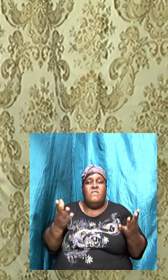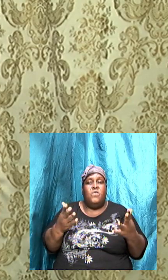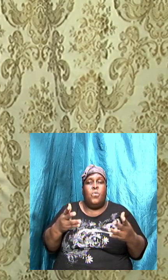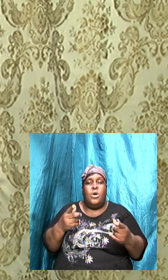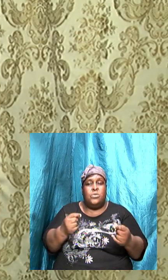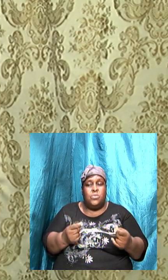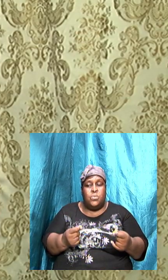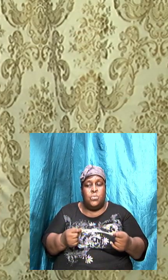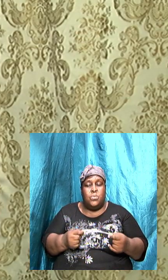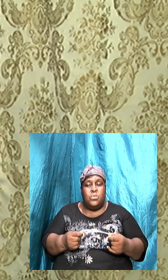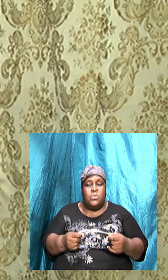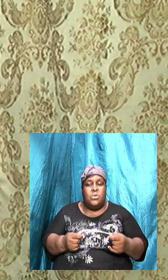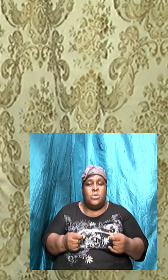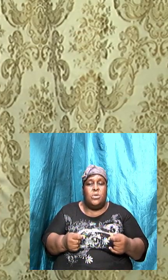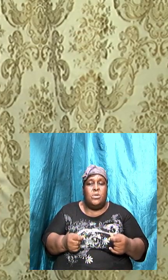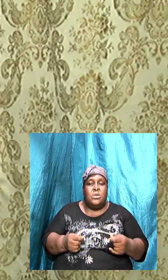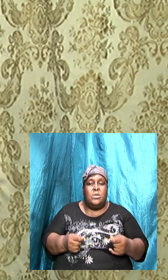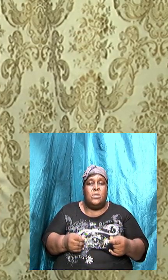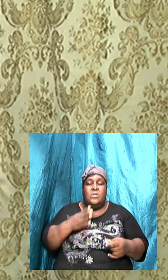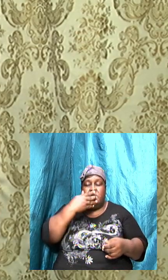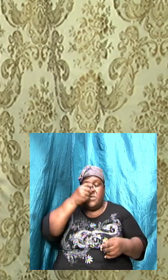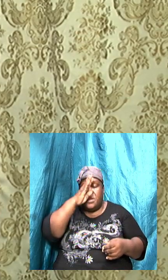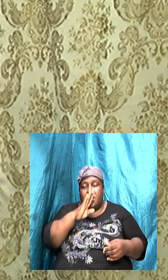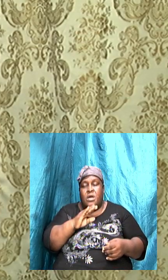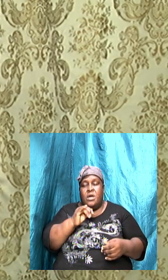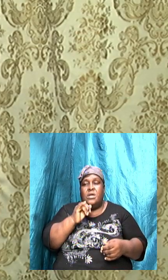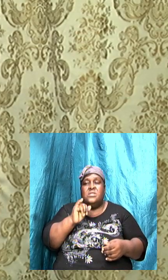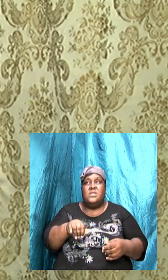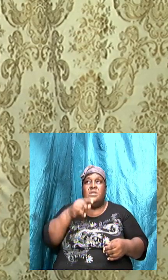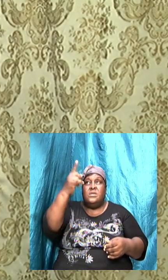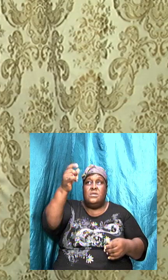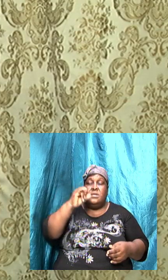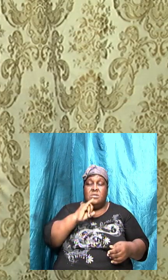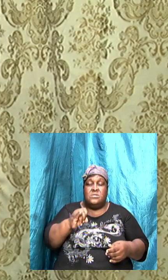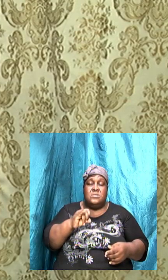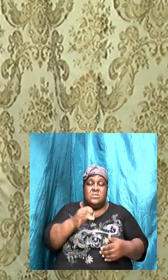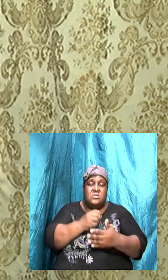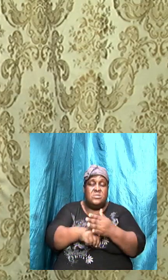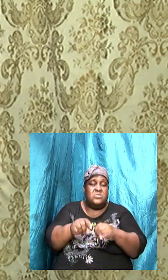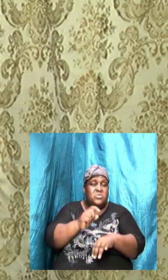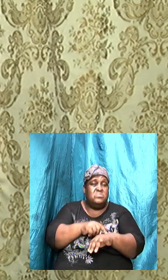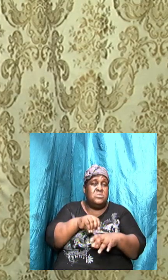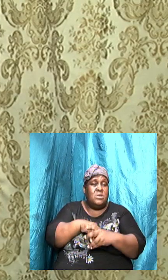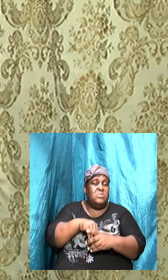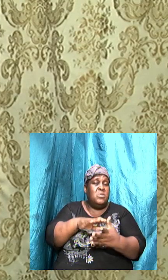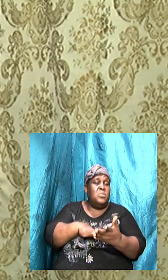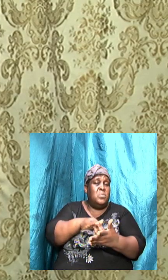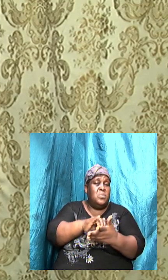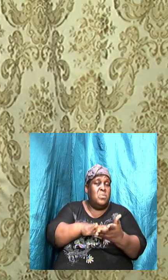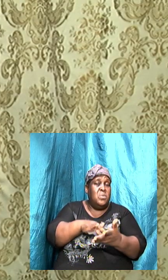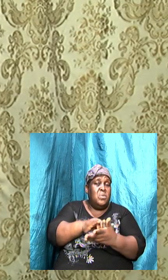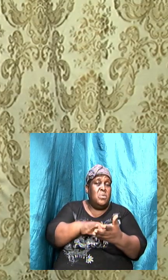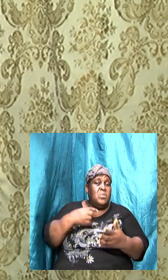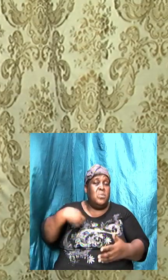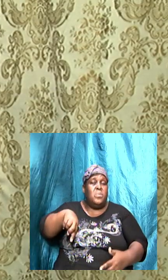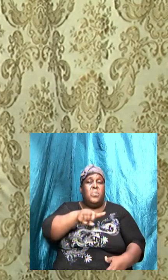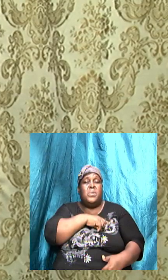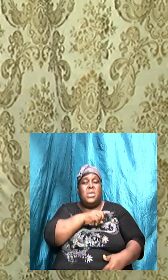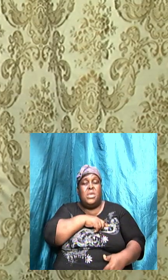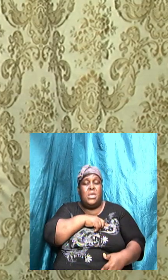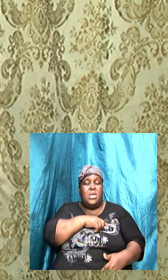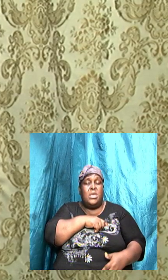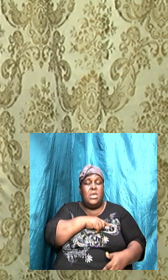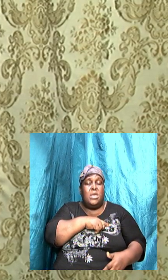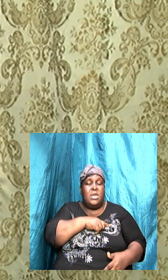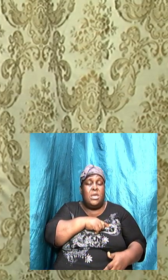for that, for being the God that he is. Sometimes in our weakness, we become overcome